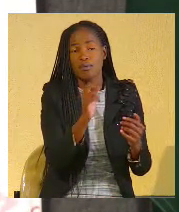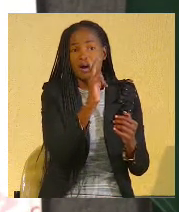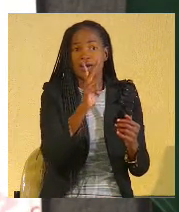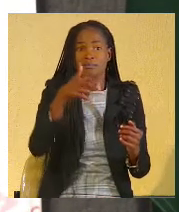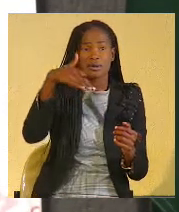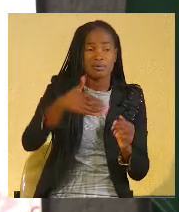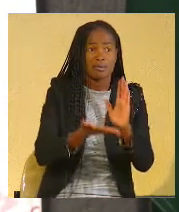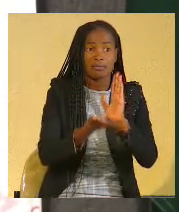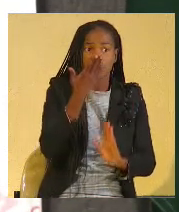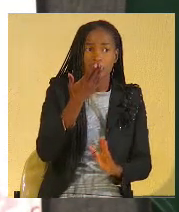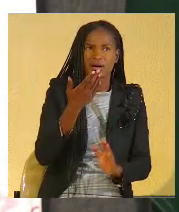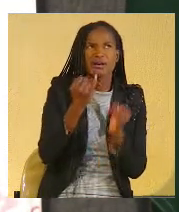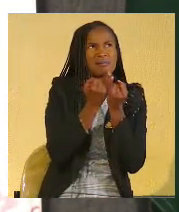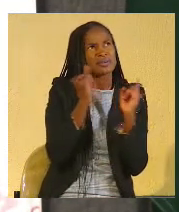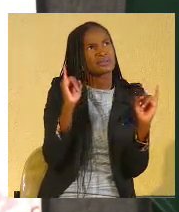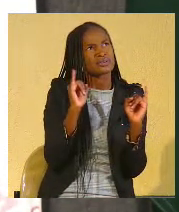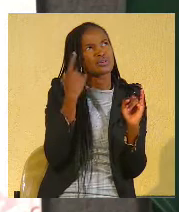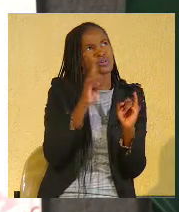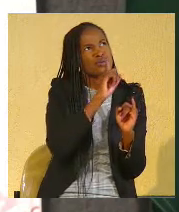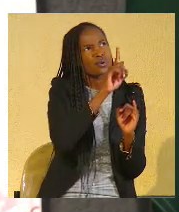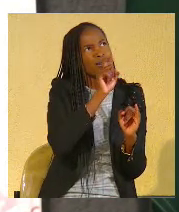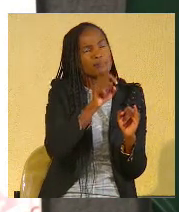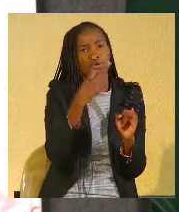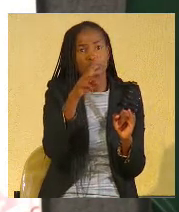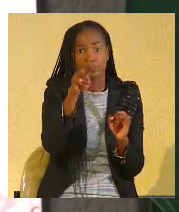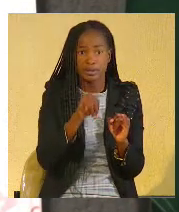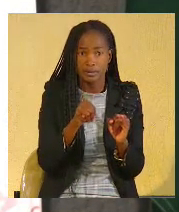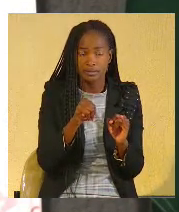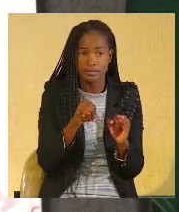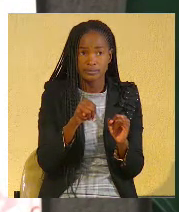At independence, it was about 1.2 million.